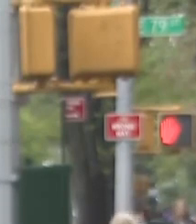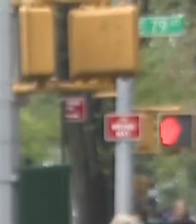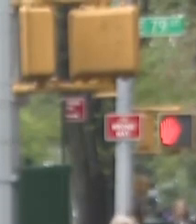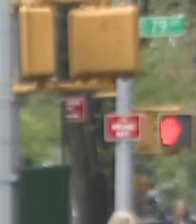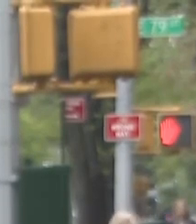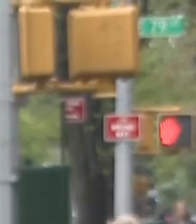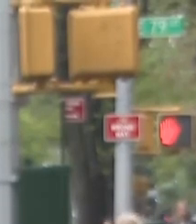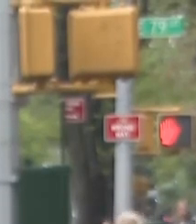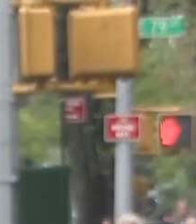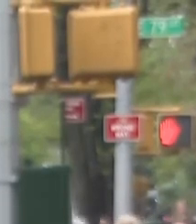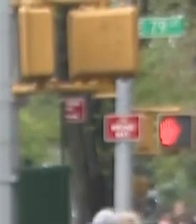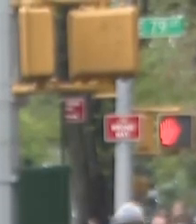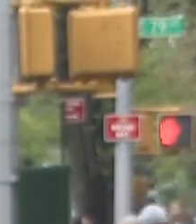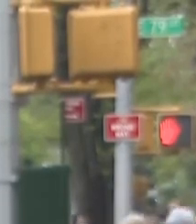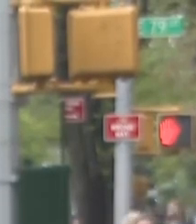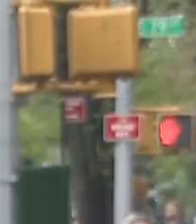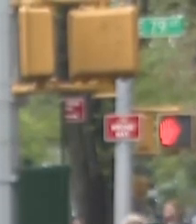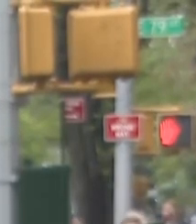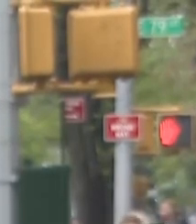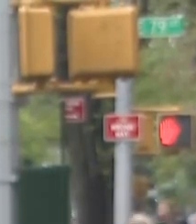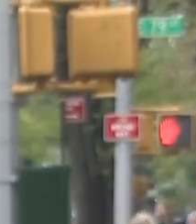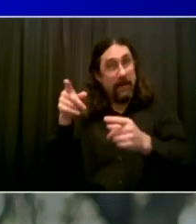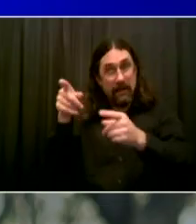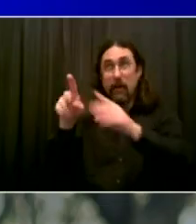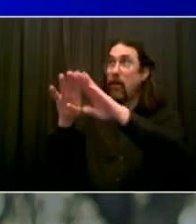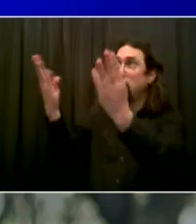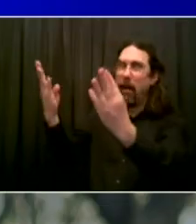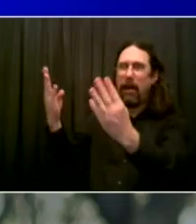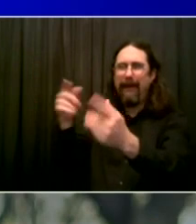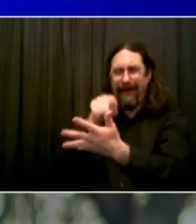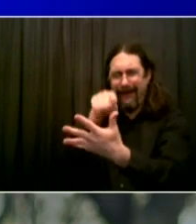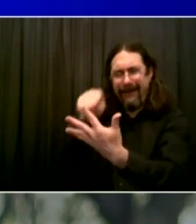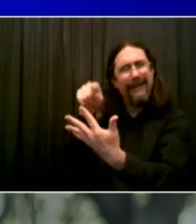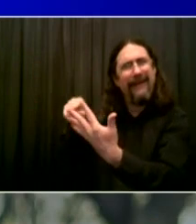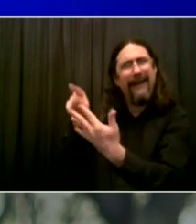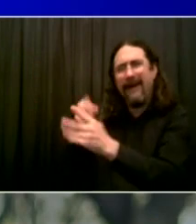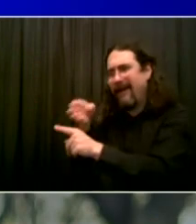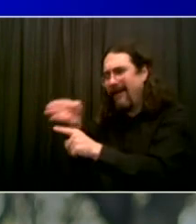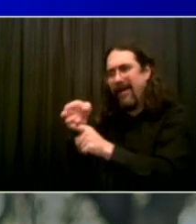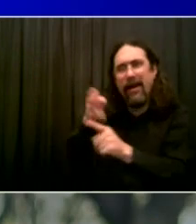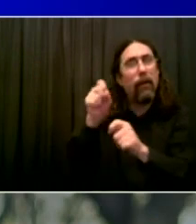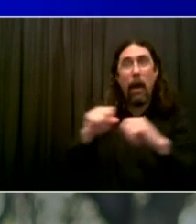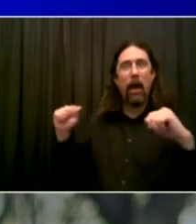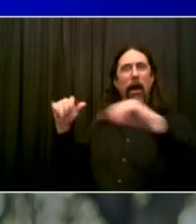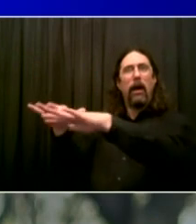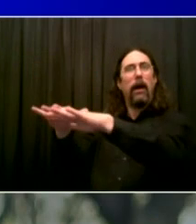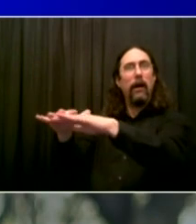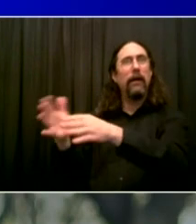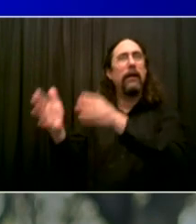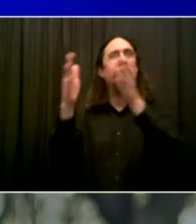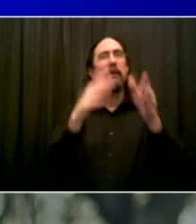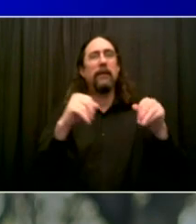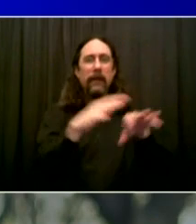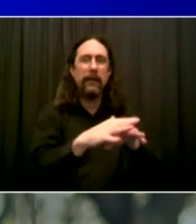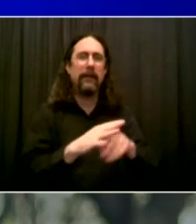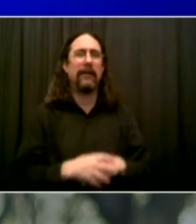is not 100% set in stone. This is going to be an amazing summer. And I can't tell